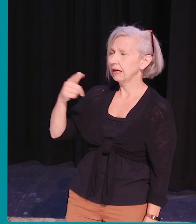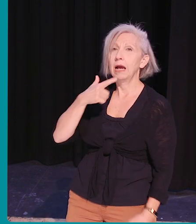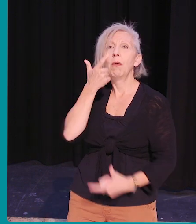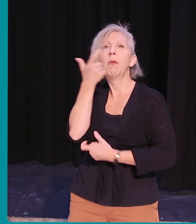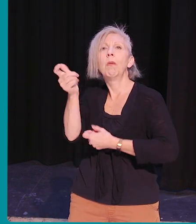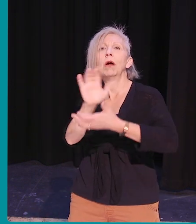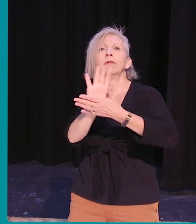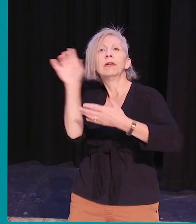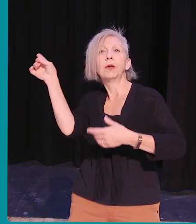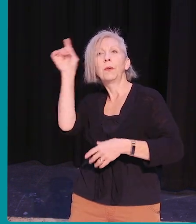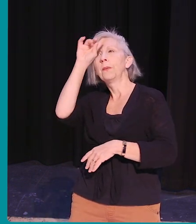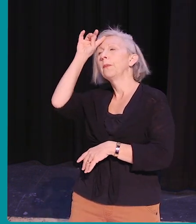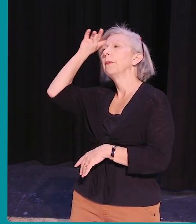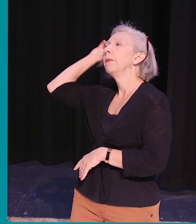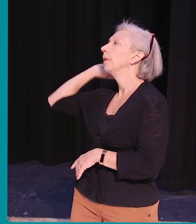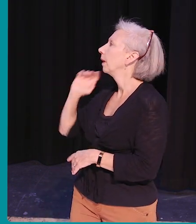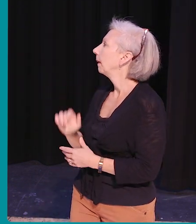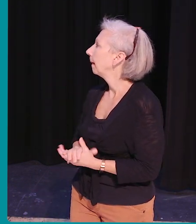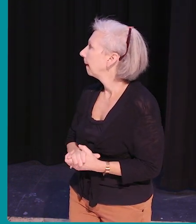for a sec.